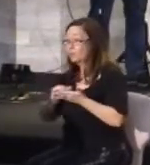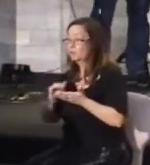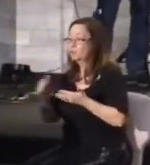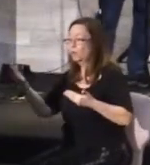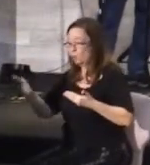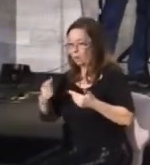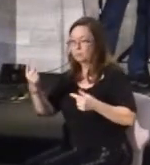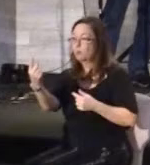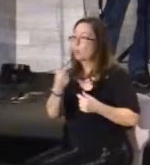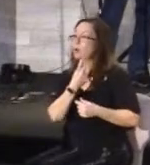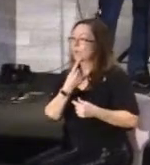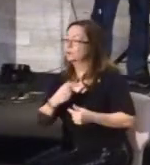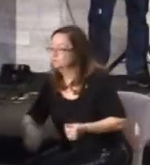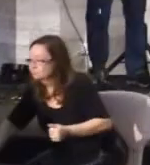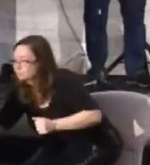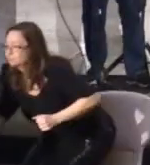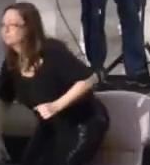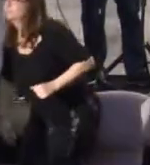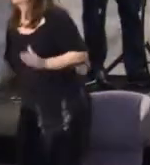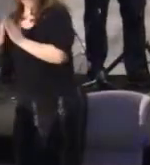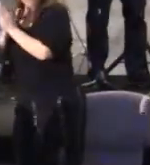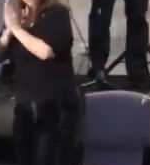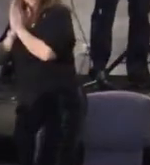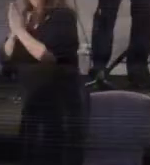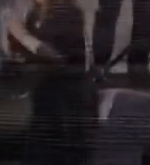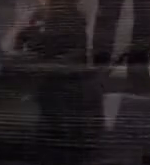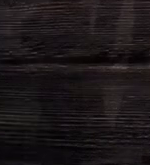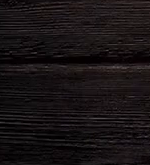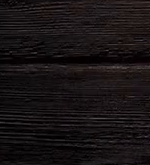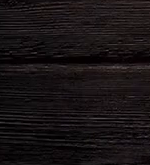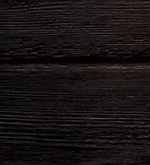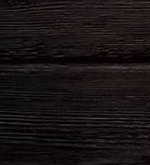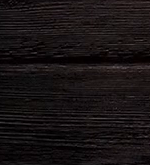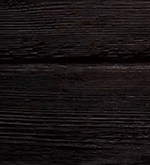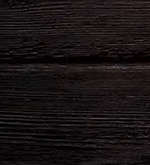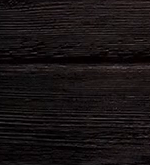want to welcome you down to do that this morning. Let's pray. Lord, we give you thanks, Father.